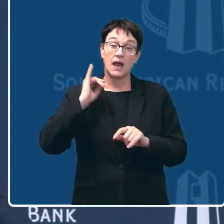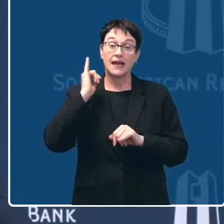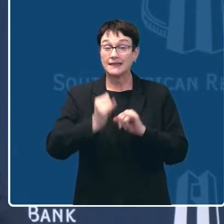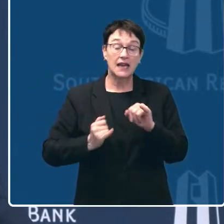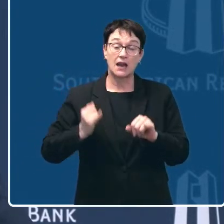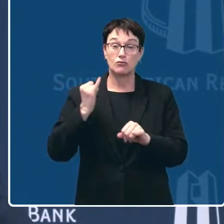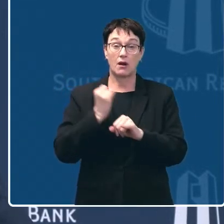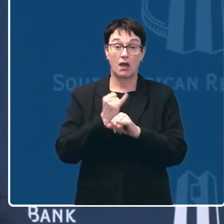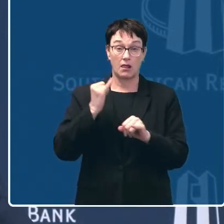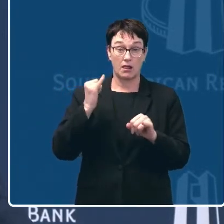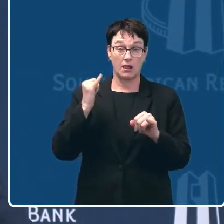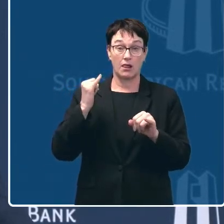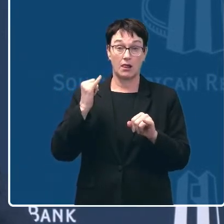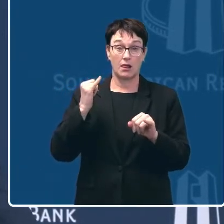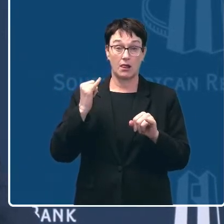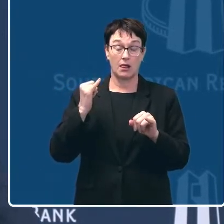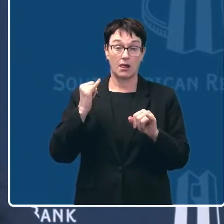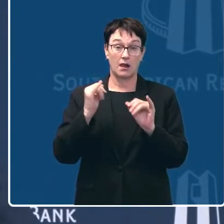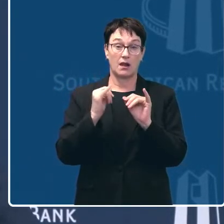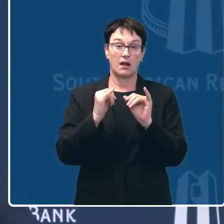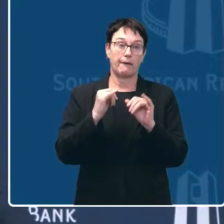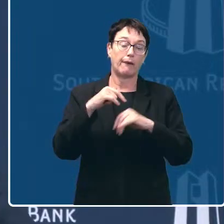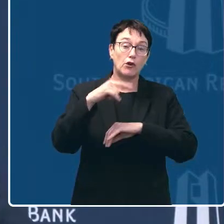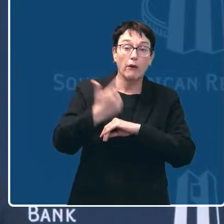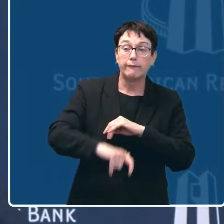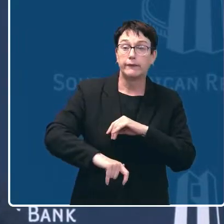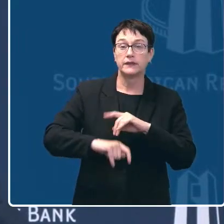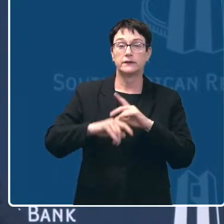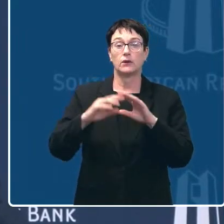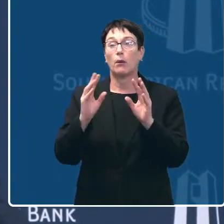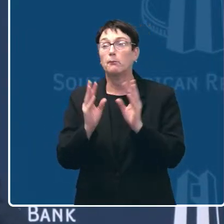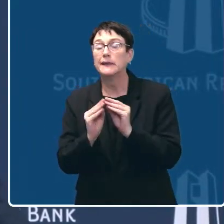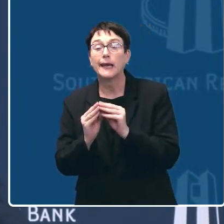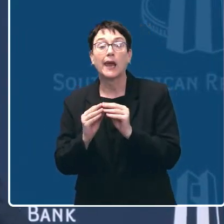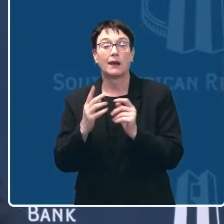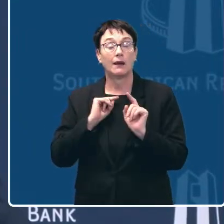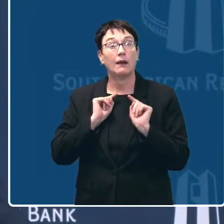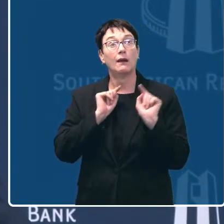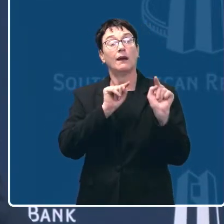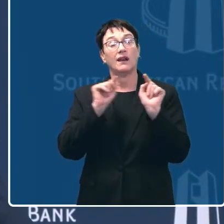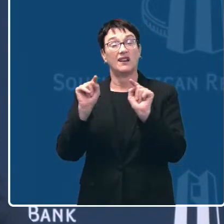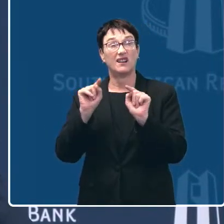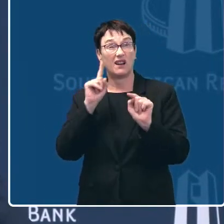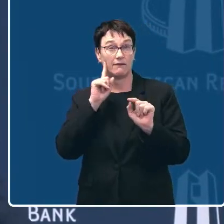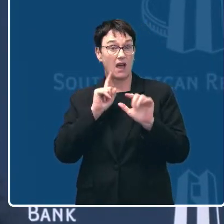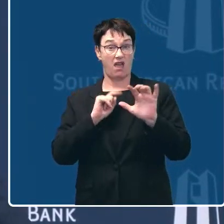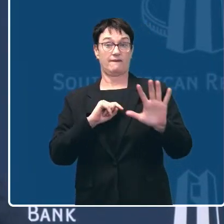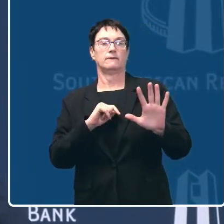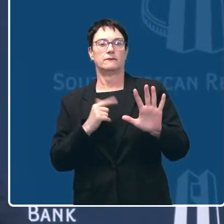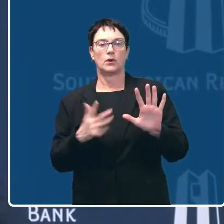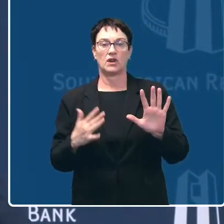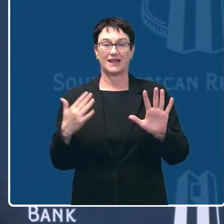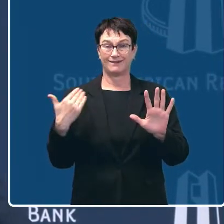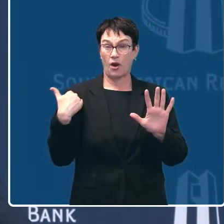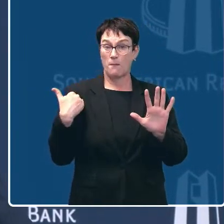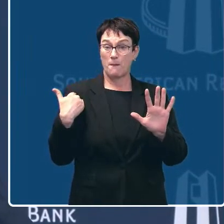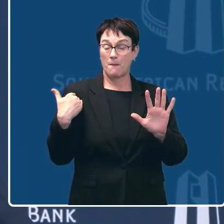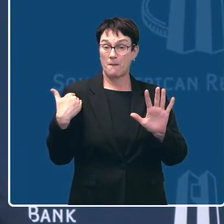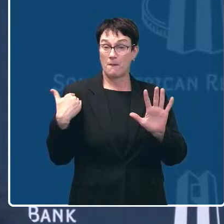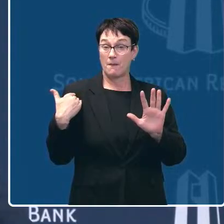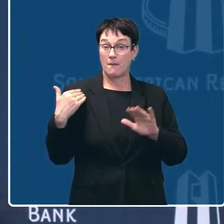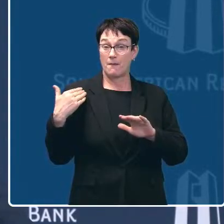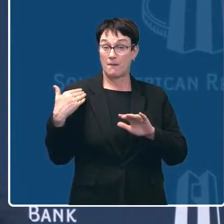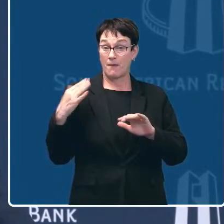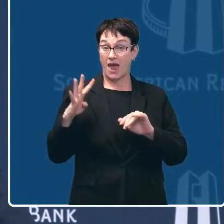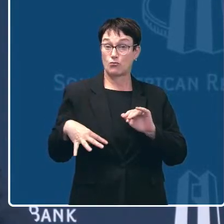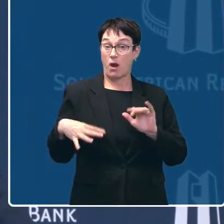international either conferences or sessions on the global economy and on